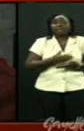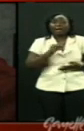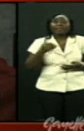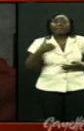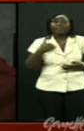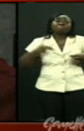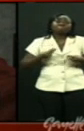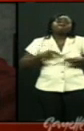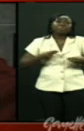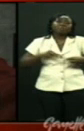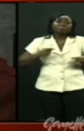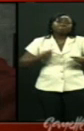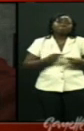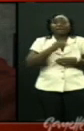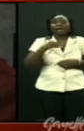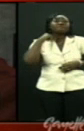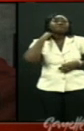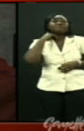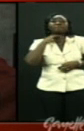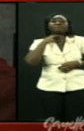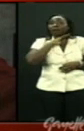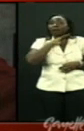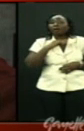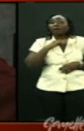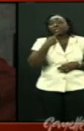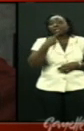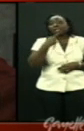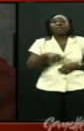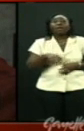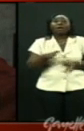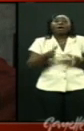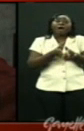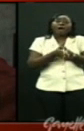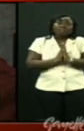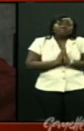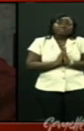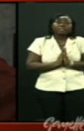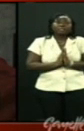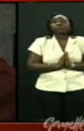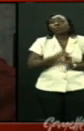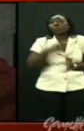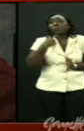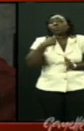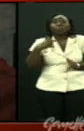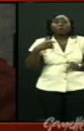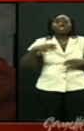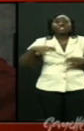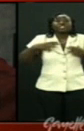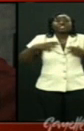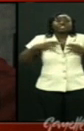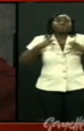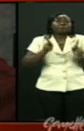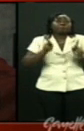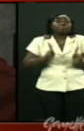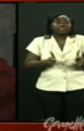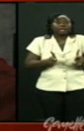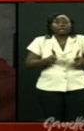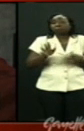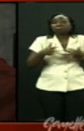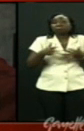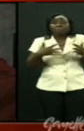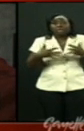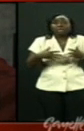fever. And we need to do something. I am pleading to anybody, whether you're in authority, medical-wise, or whatever. I